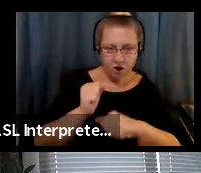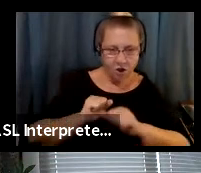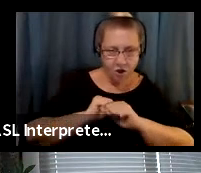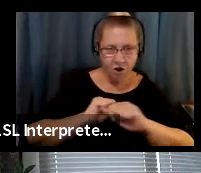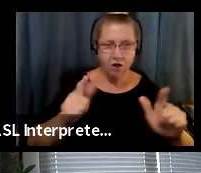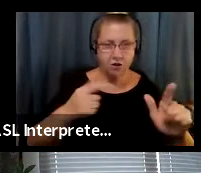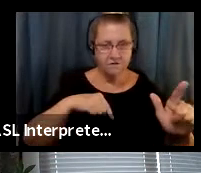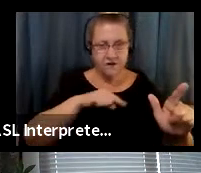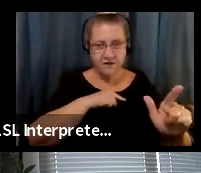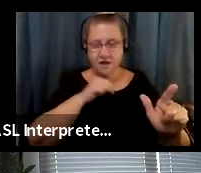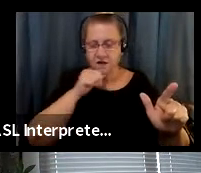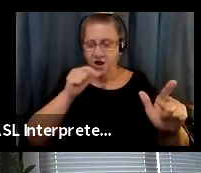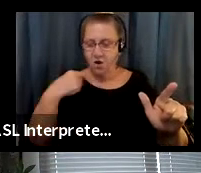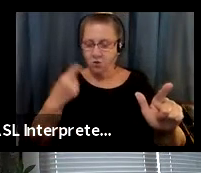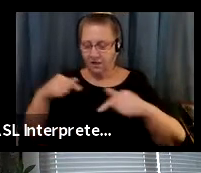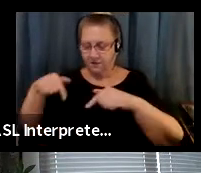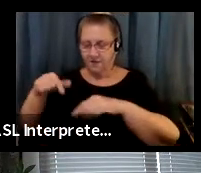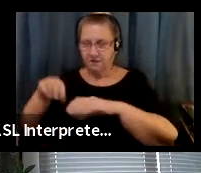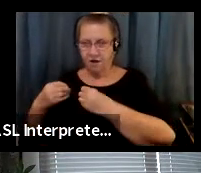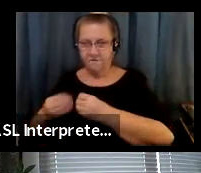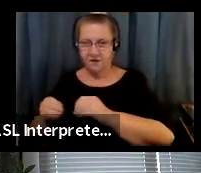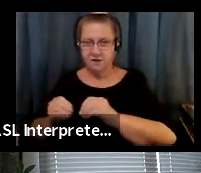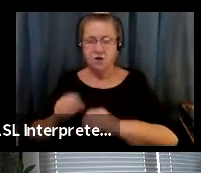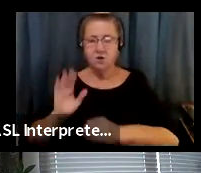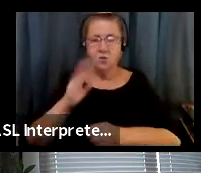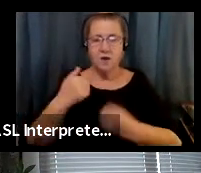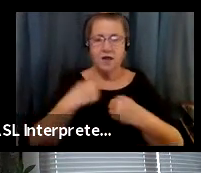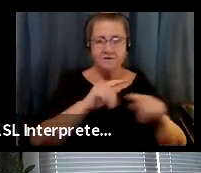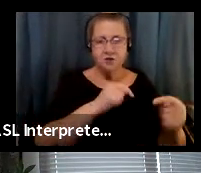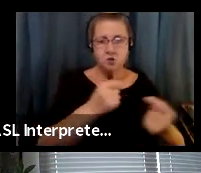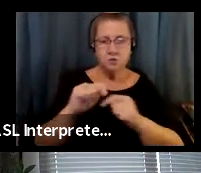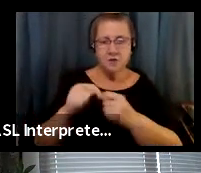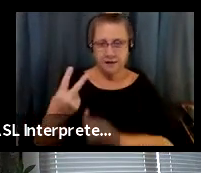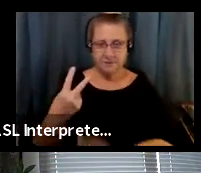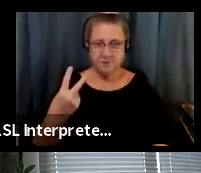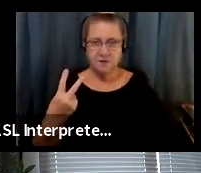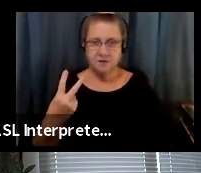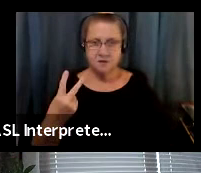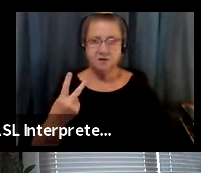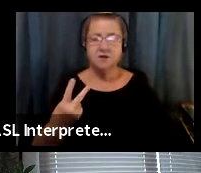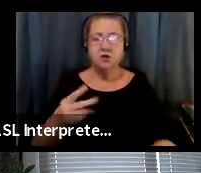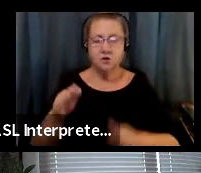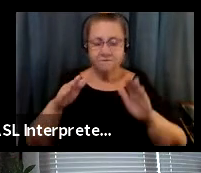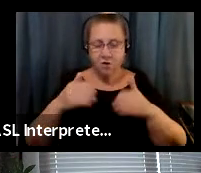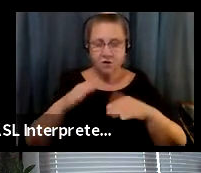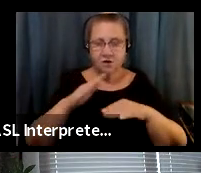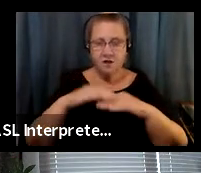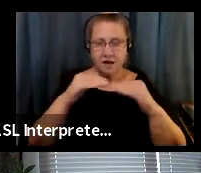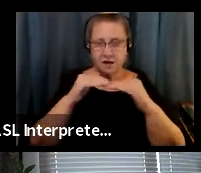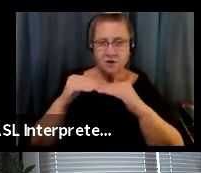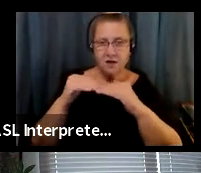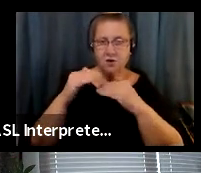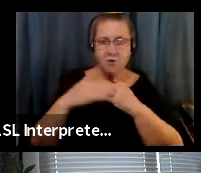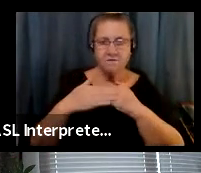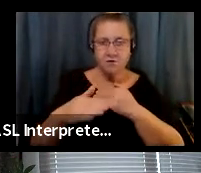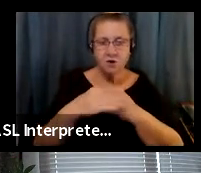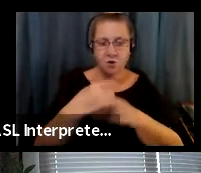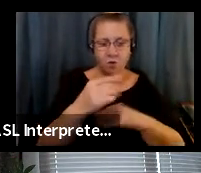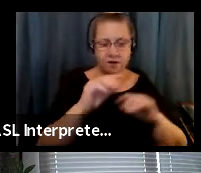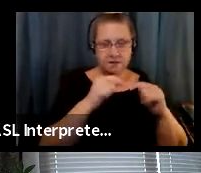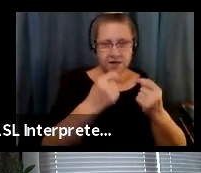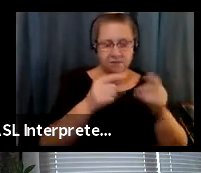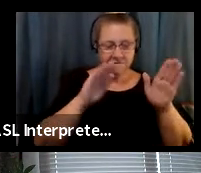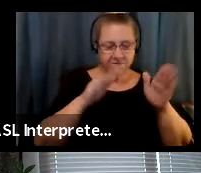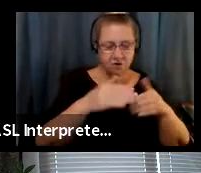And so we'll also have 2 teams to focus on an equitable response and recovery going forward. One team will focus specifically